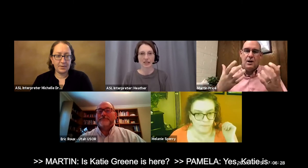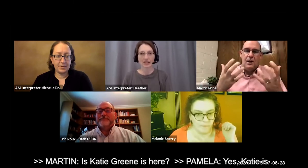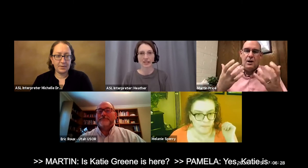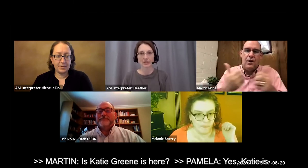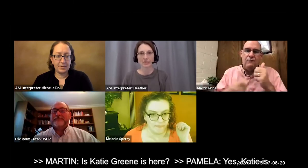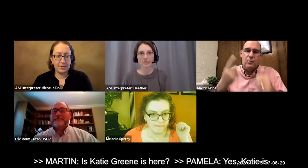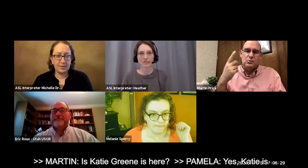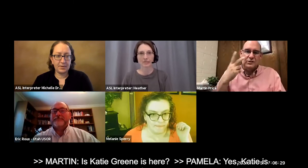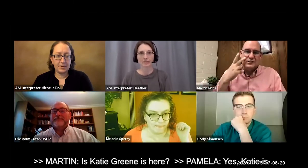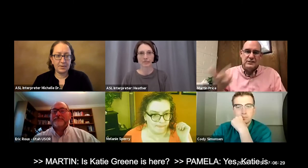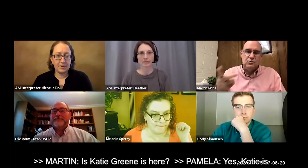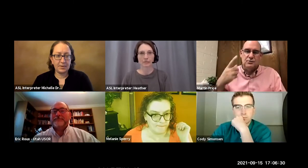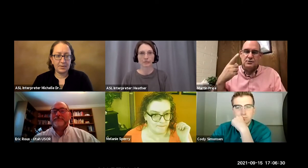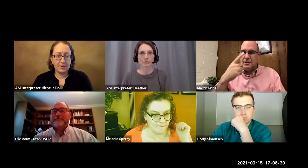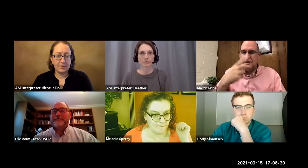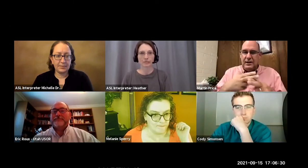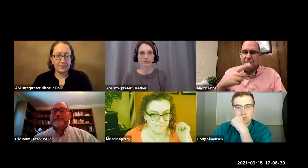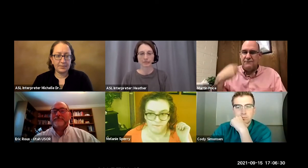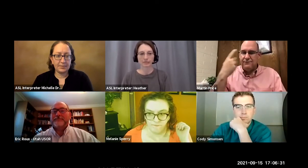Yes, Katie is here.